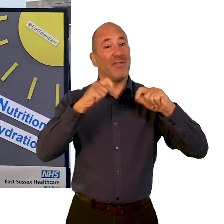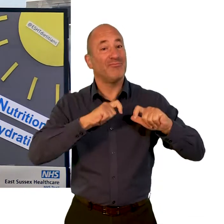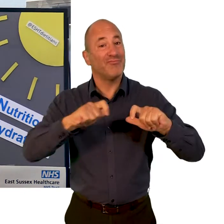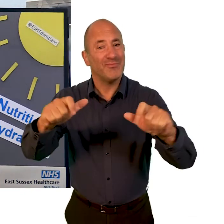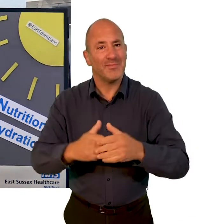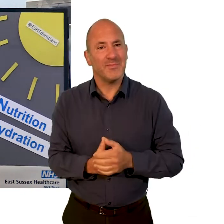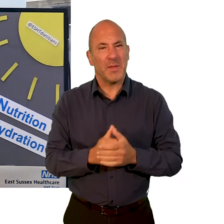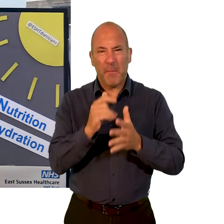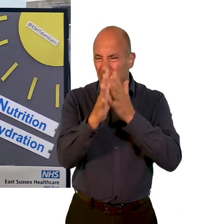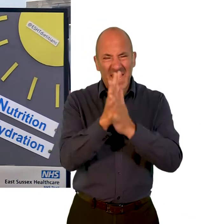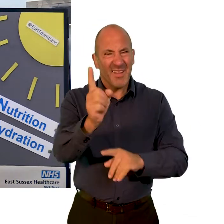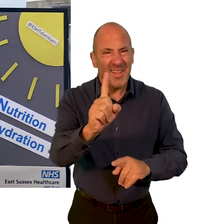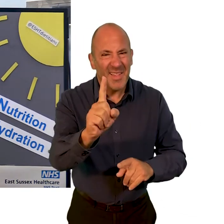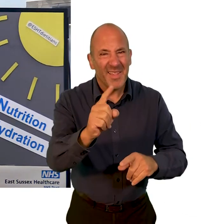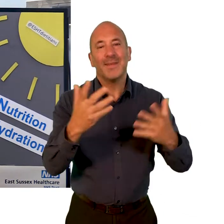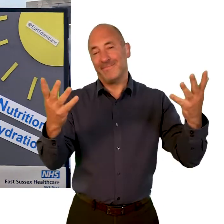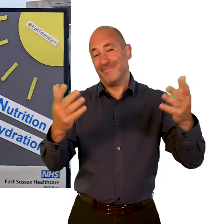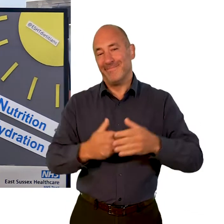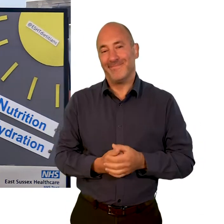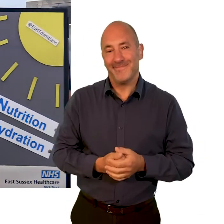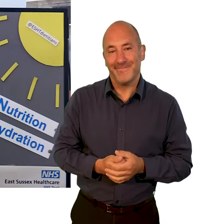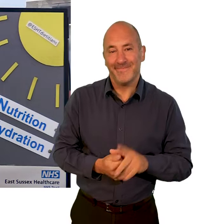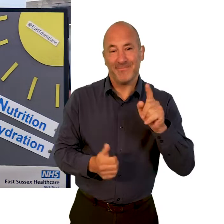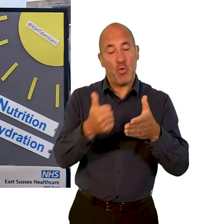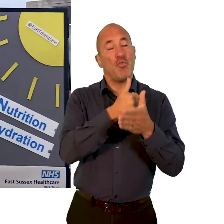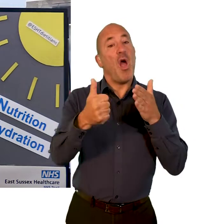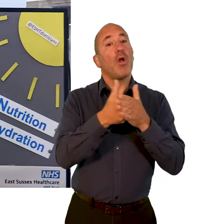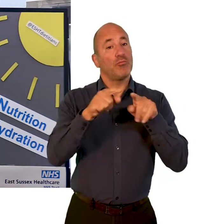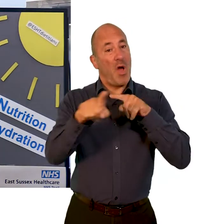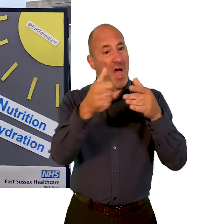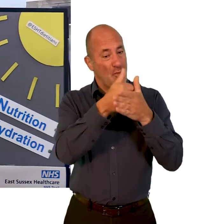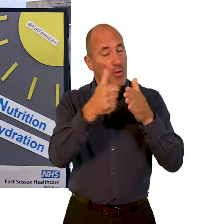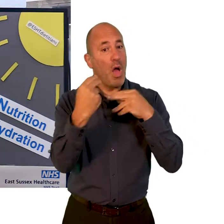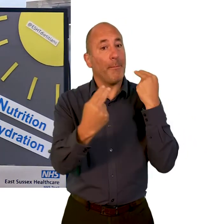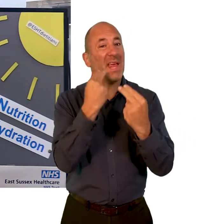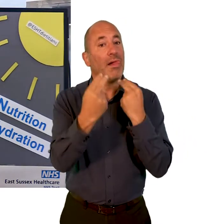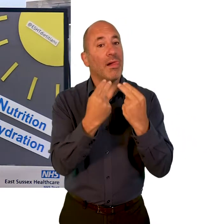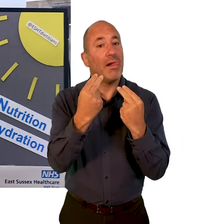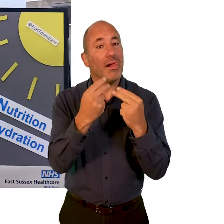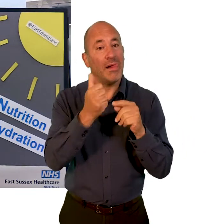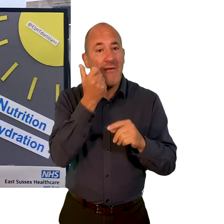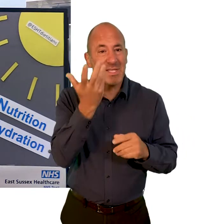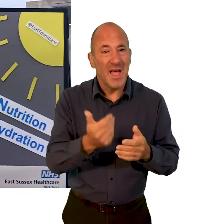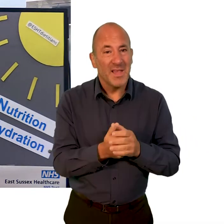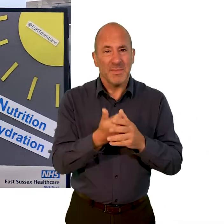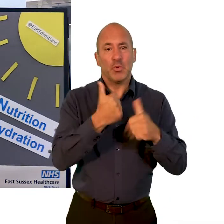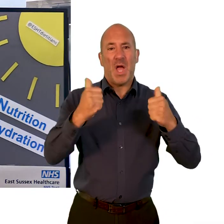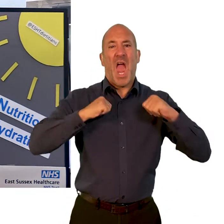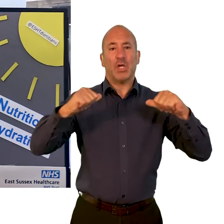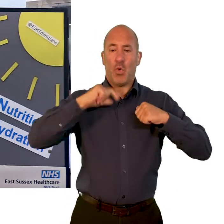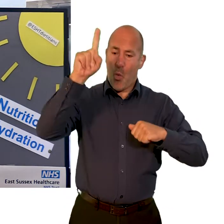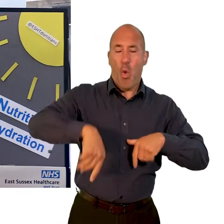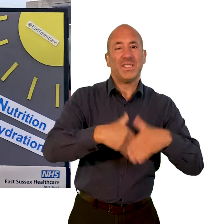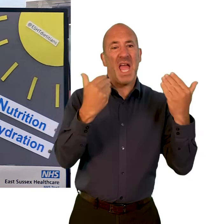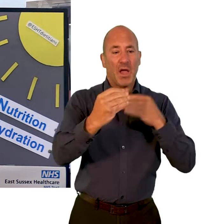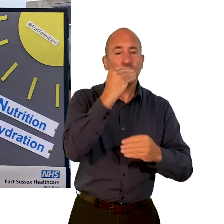health. So what does this actually mean in practice? Firstly, try to keep to regular meal times. This gives us a steady source of